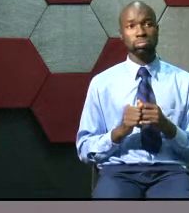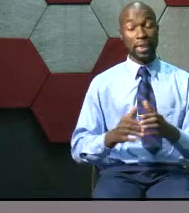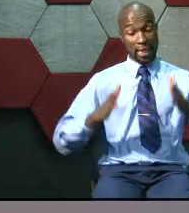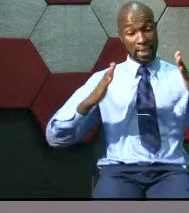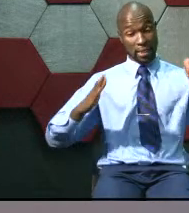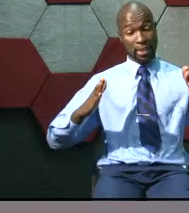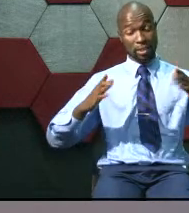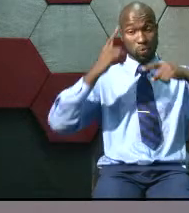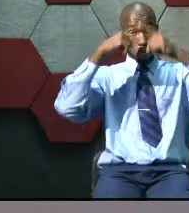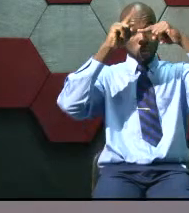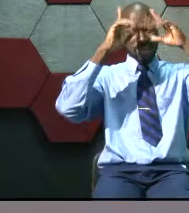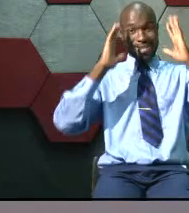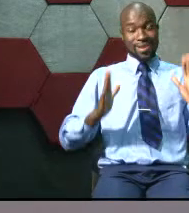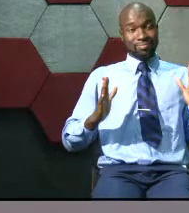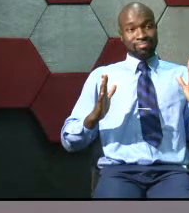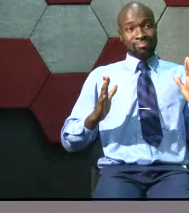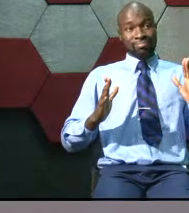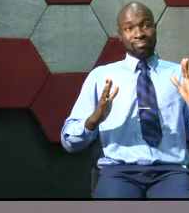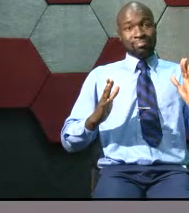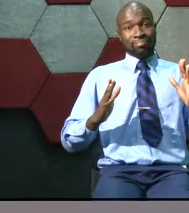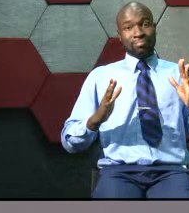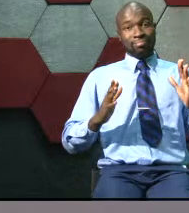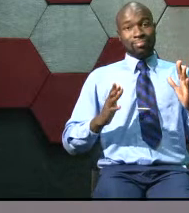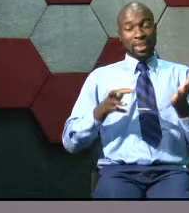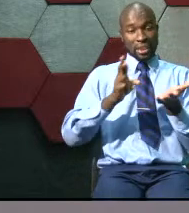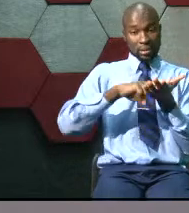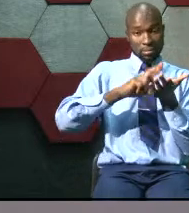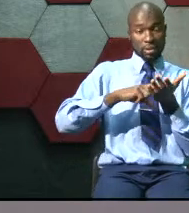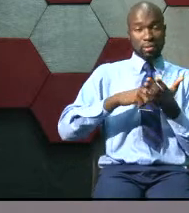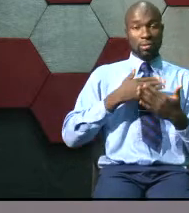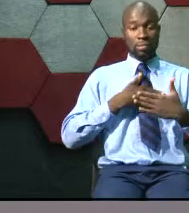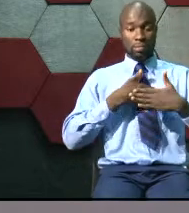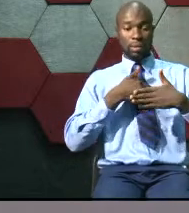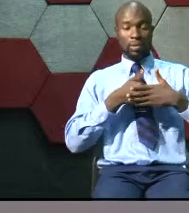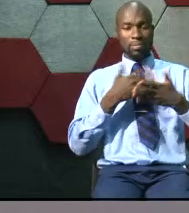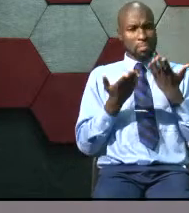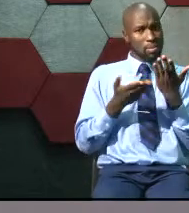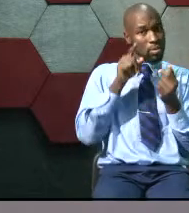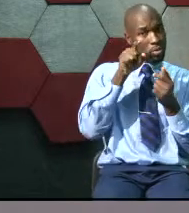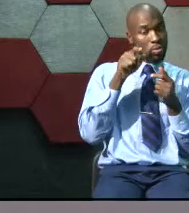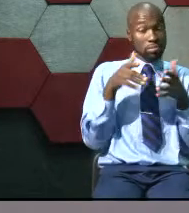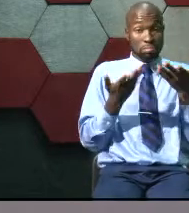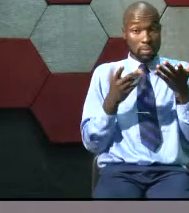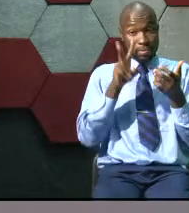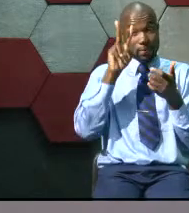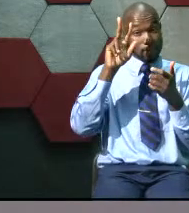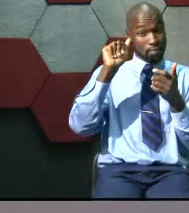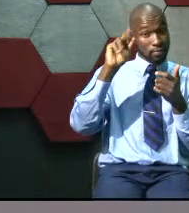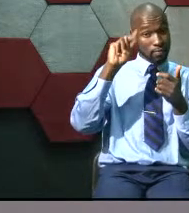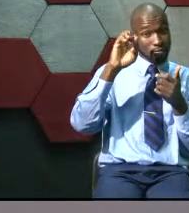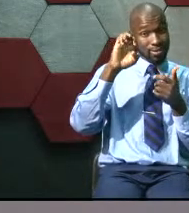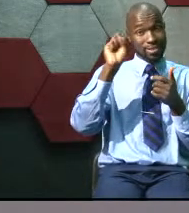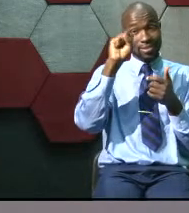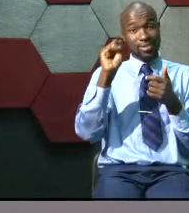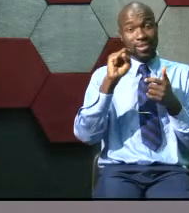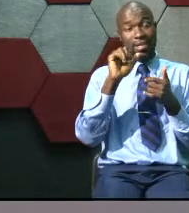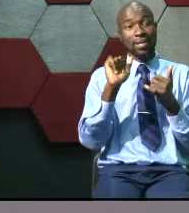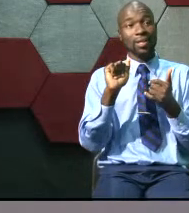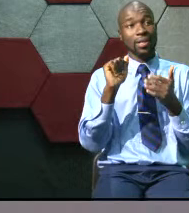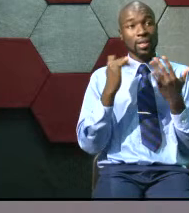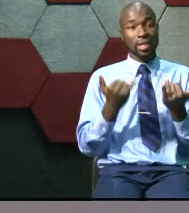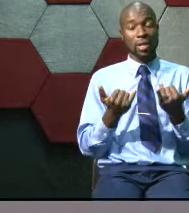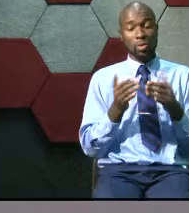Whew, deep breaths. Again, it could be anybody. It could be you. It could even be Vanessa. Let's go back